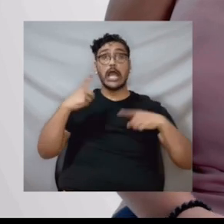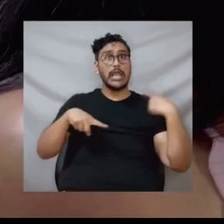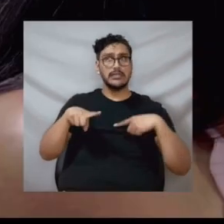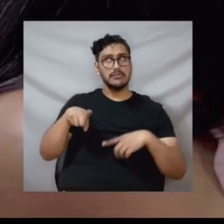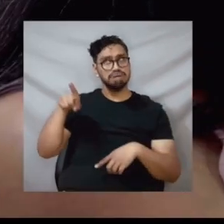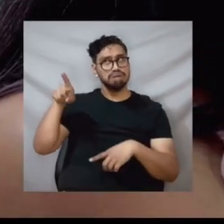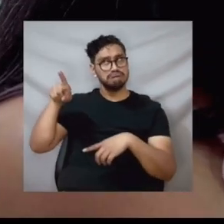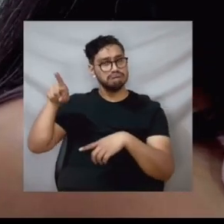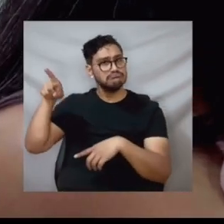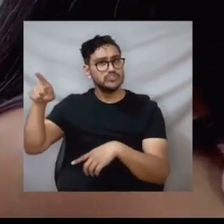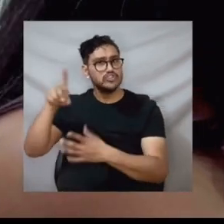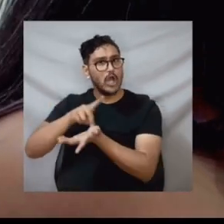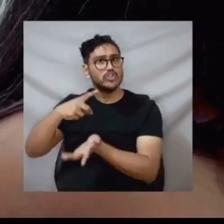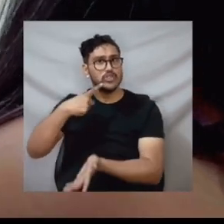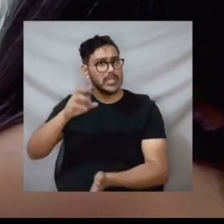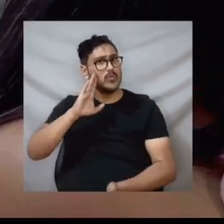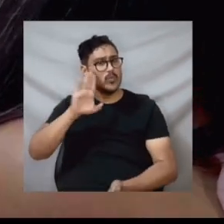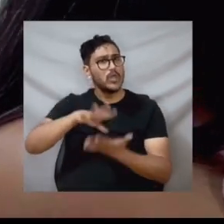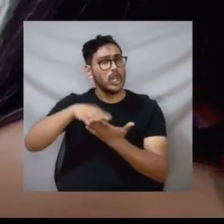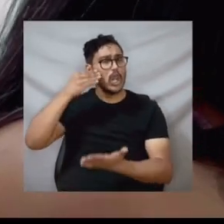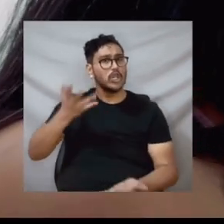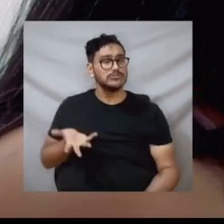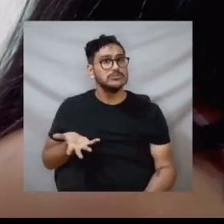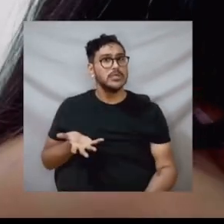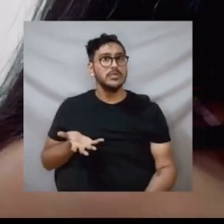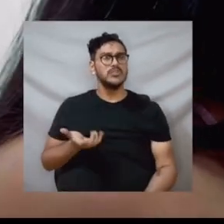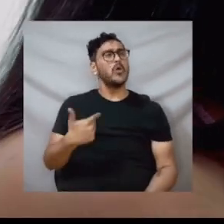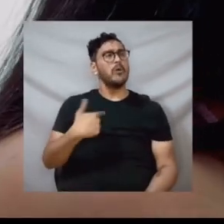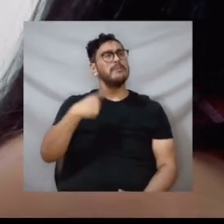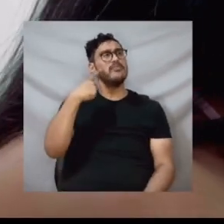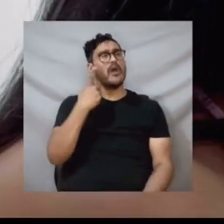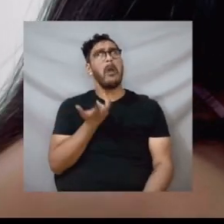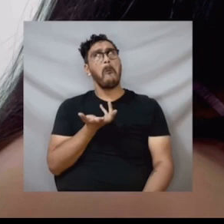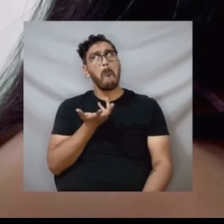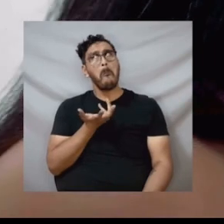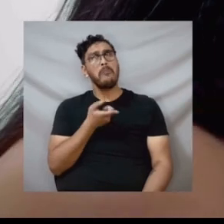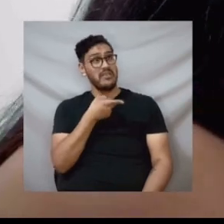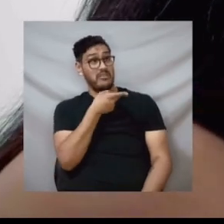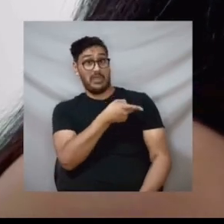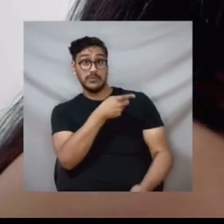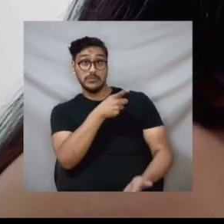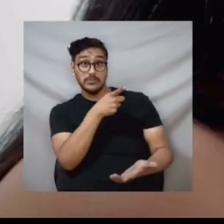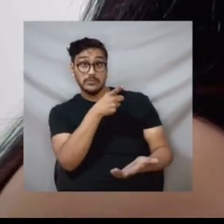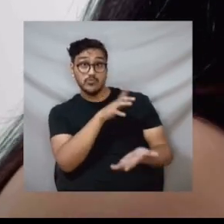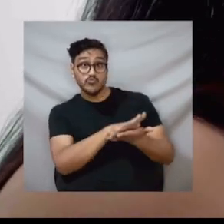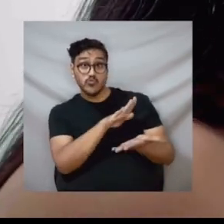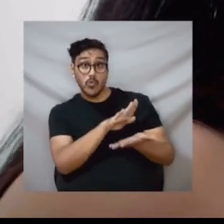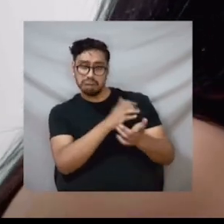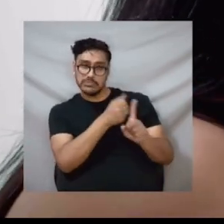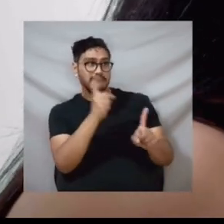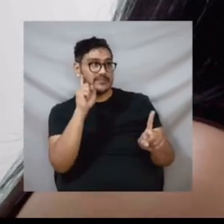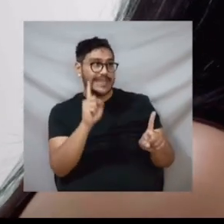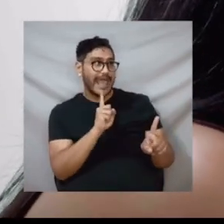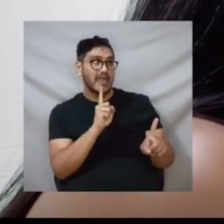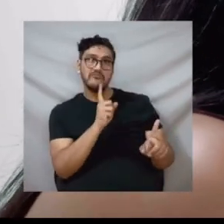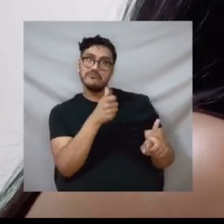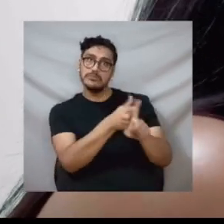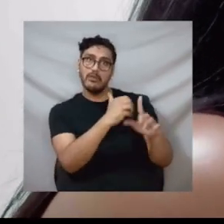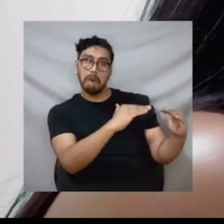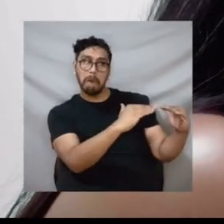talk my thoughts were he's in a school that's deaf those are his peers and he's able to communicate you know